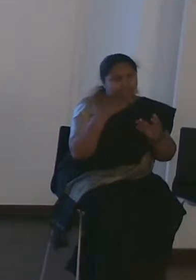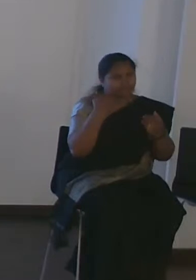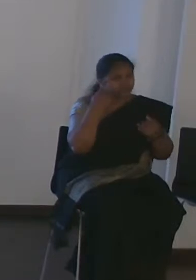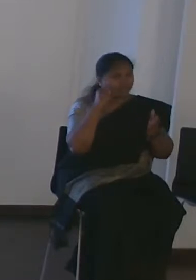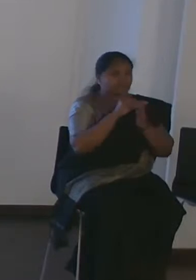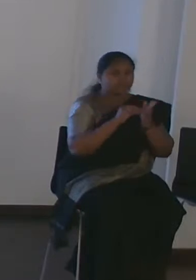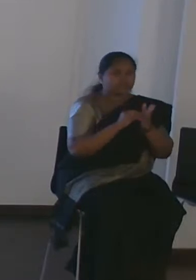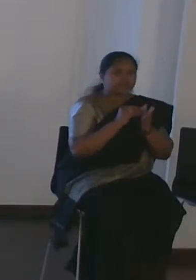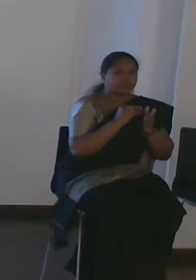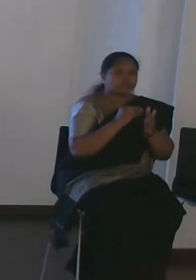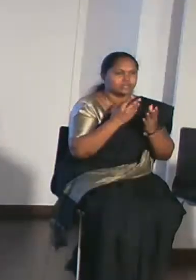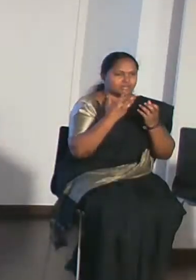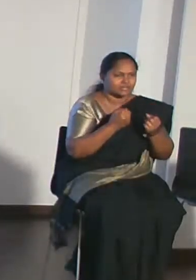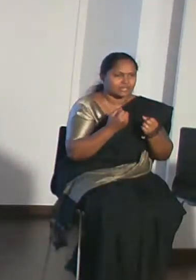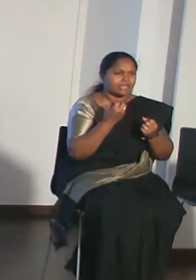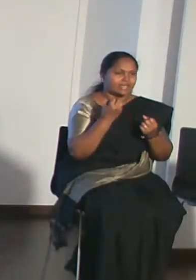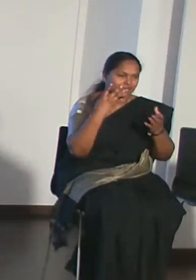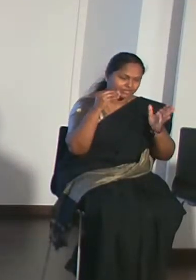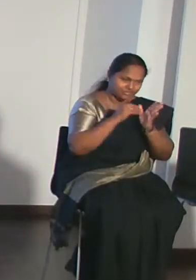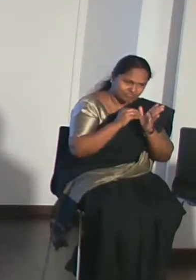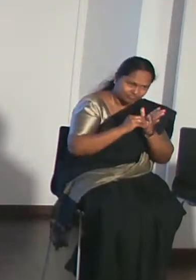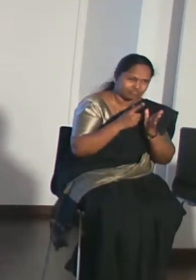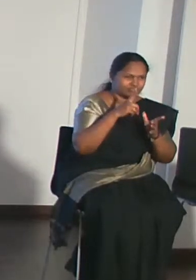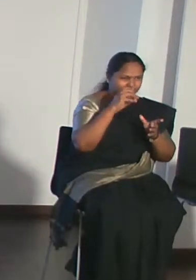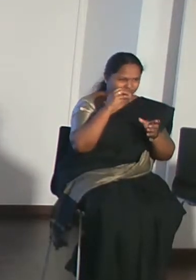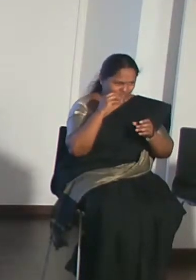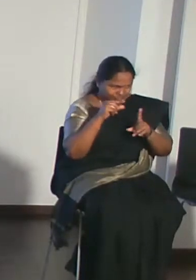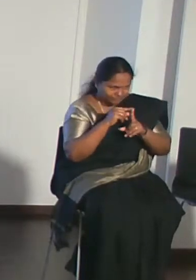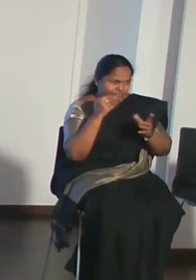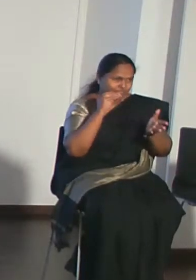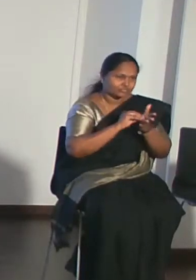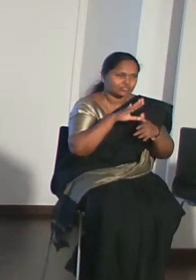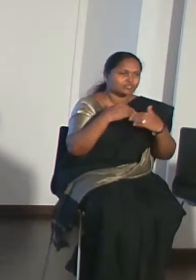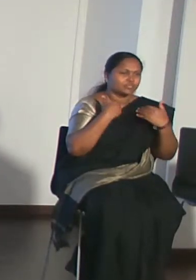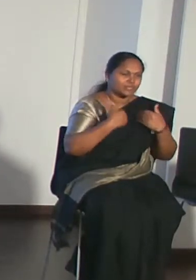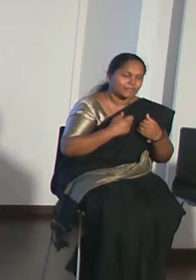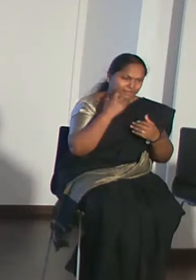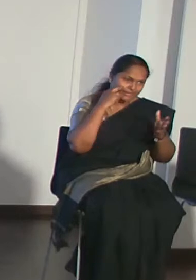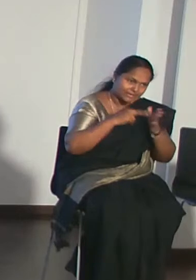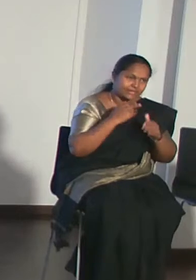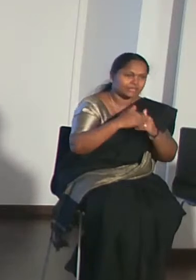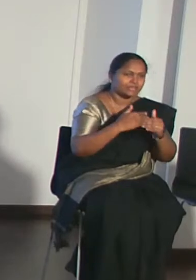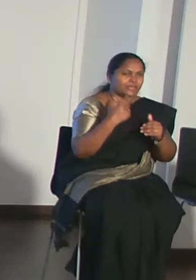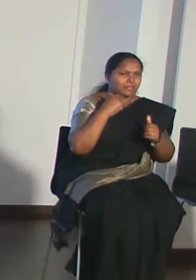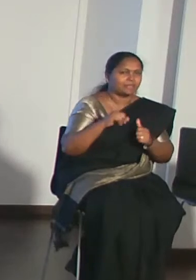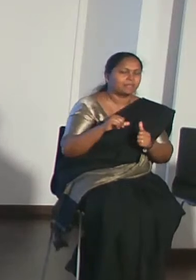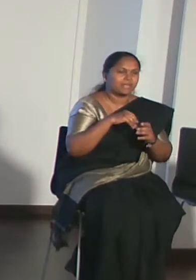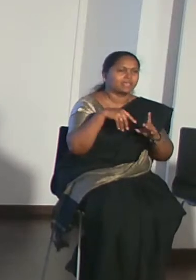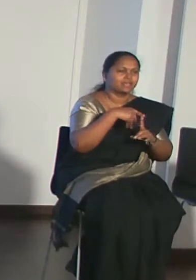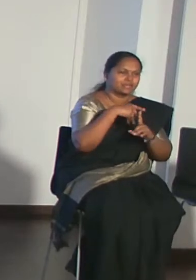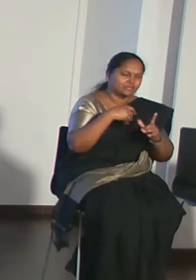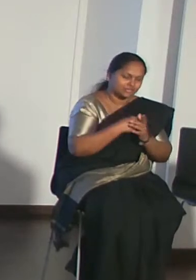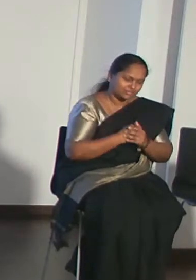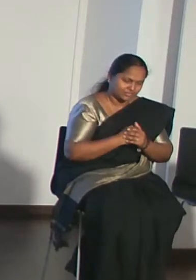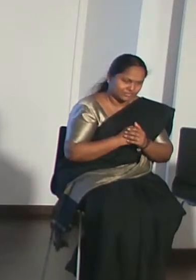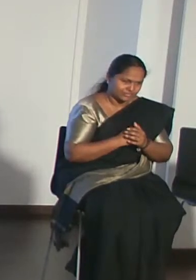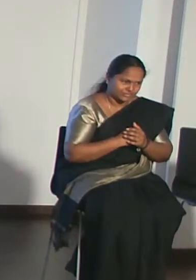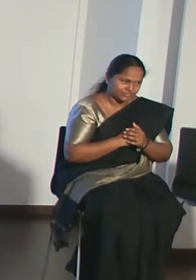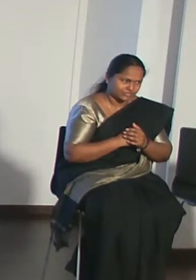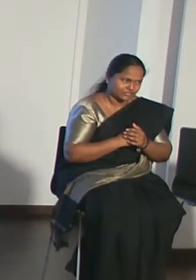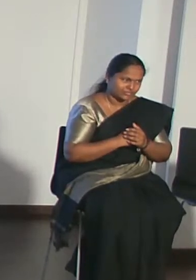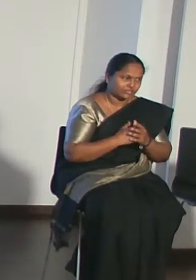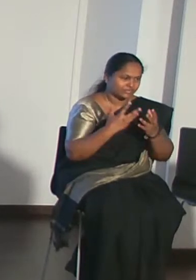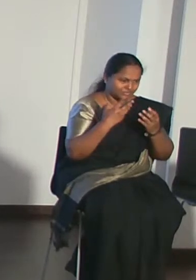future landing, we play the slides in a loop, so I think with all three of our projects, you'd see them running in the background. When